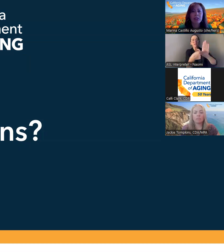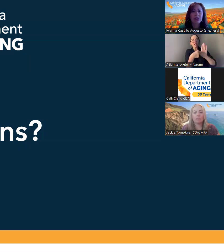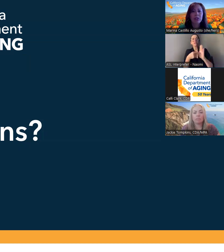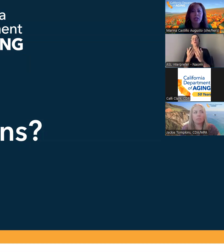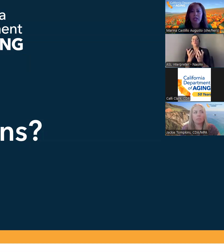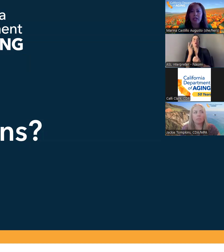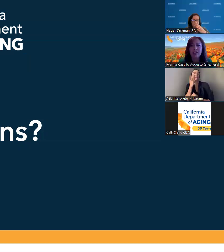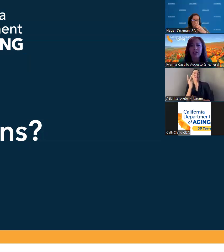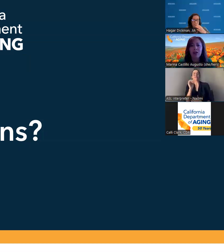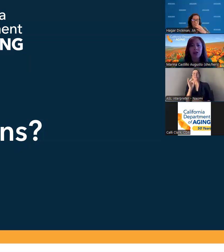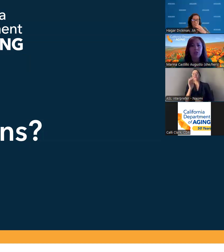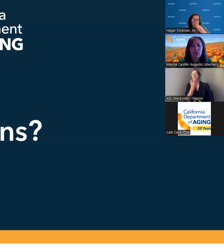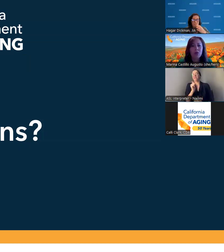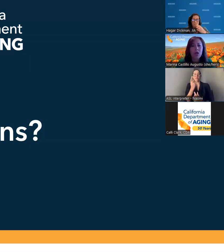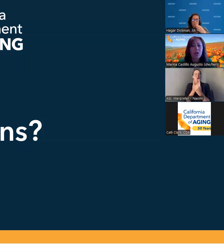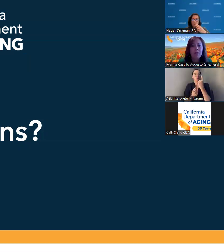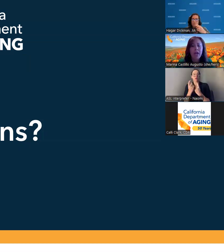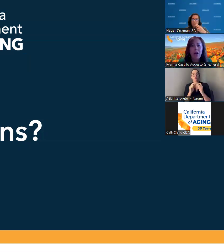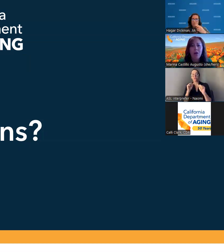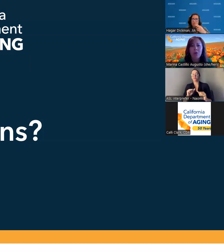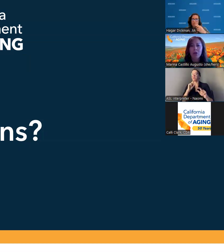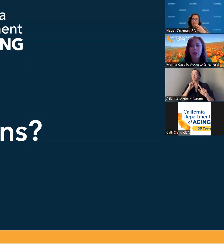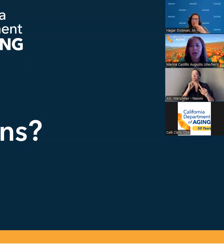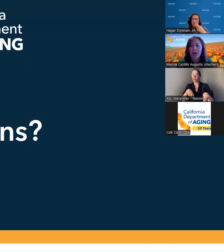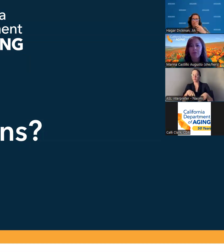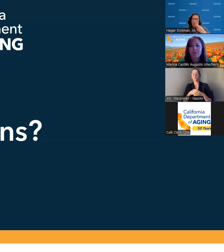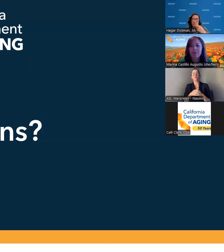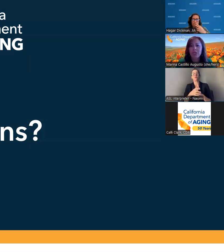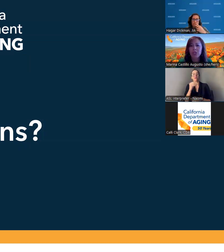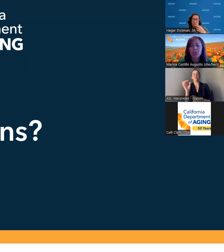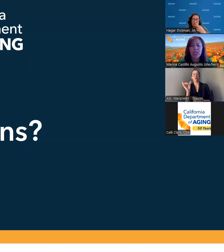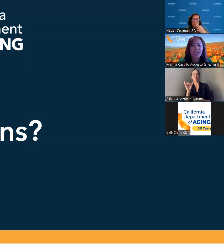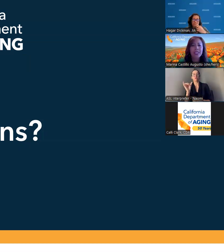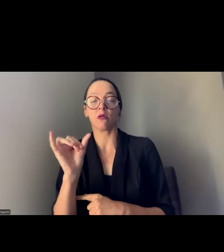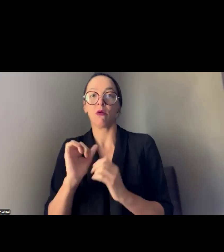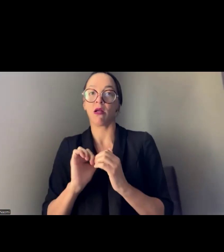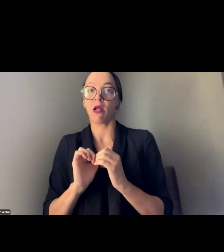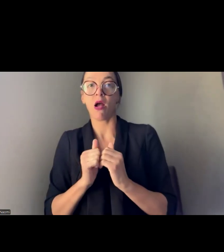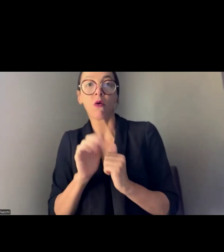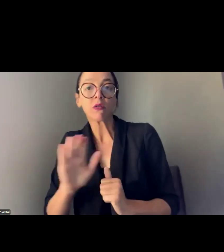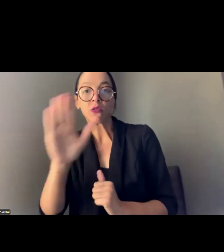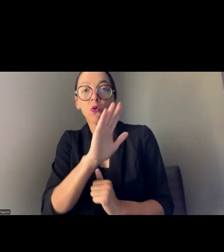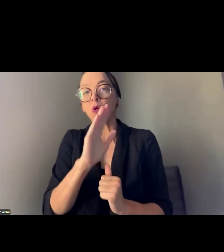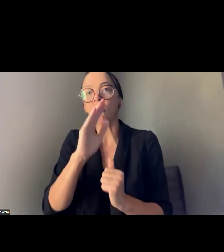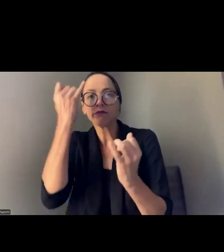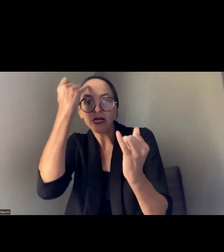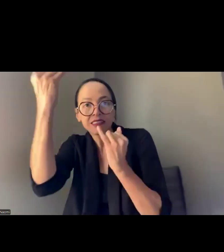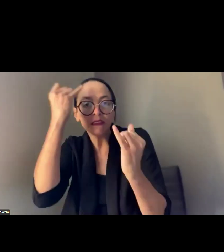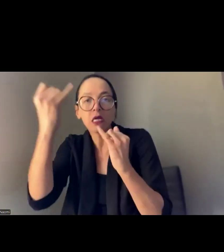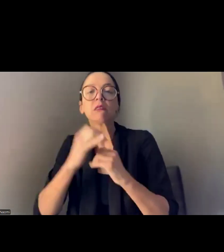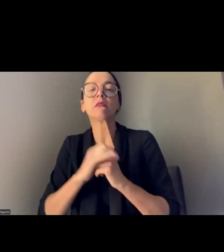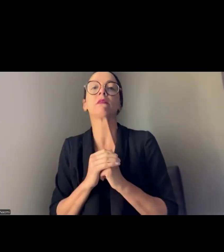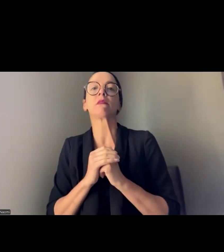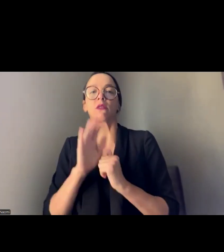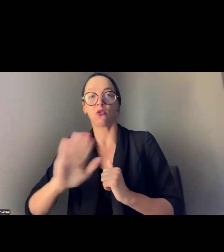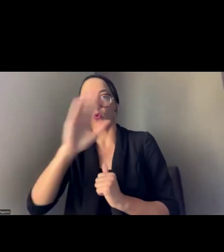can answer, and also how just your ideas and thoughts and moving forward in